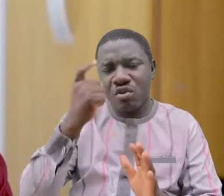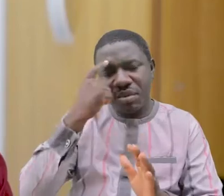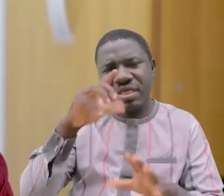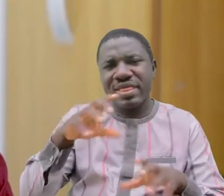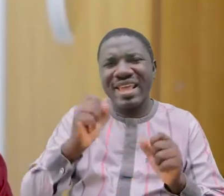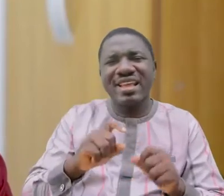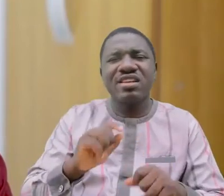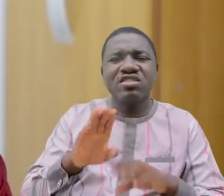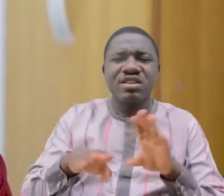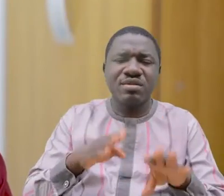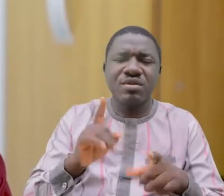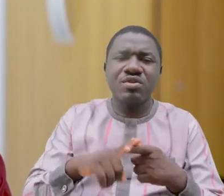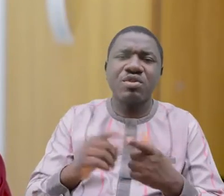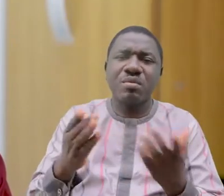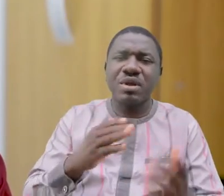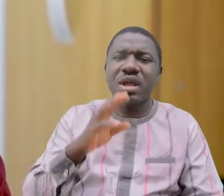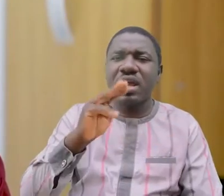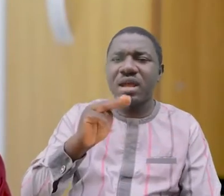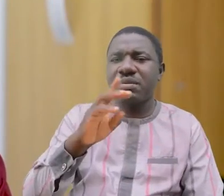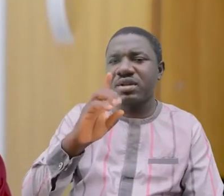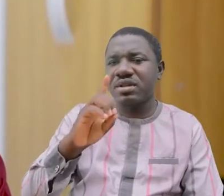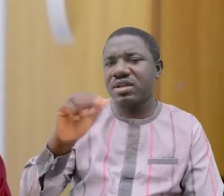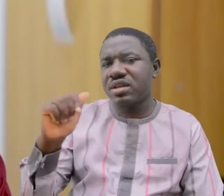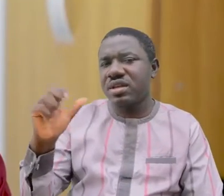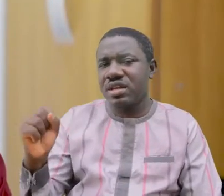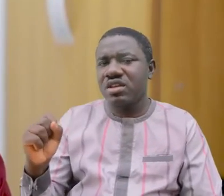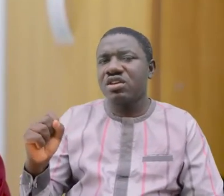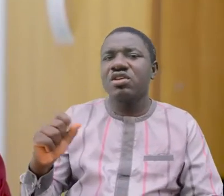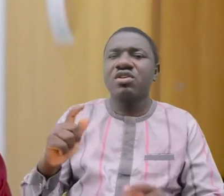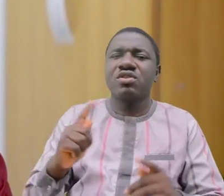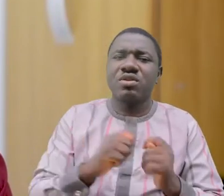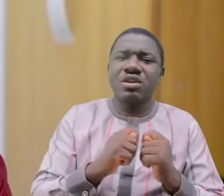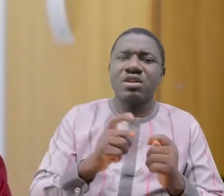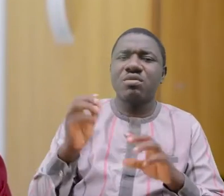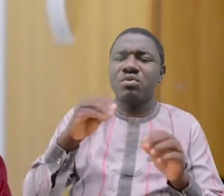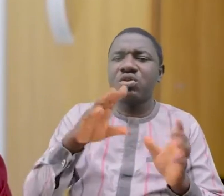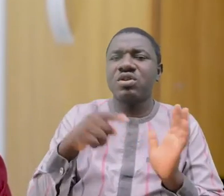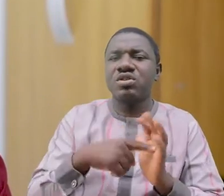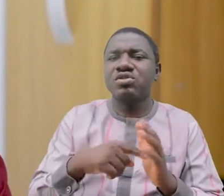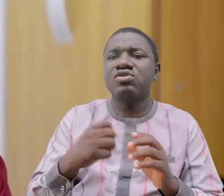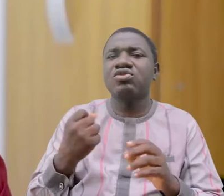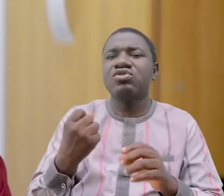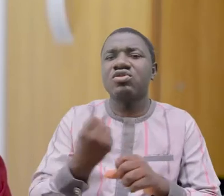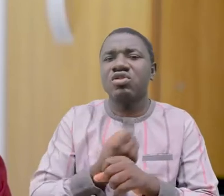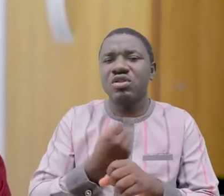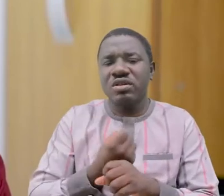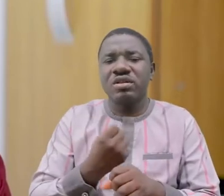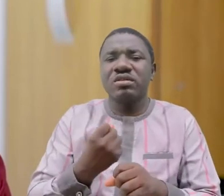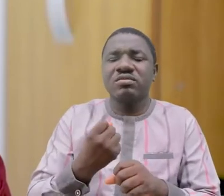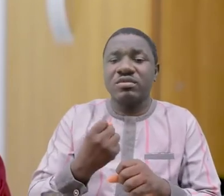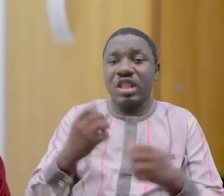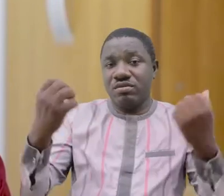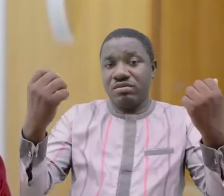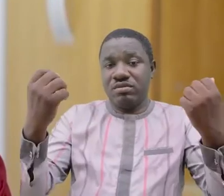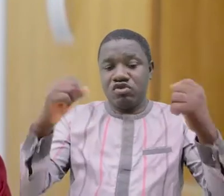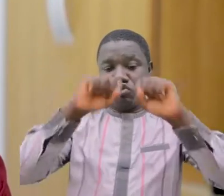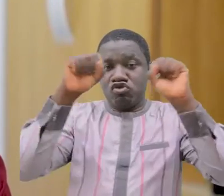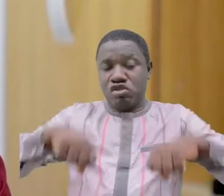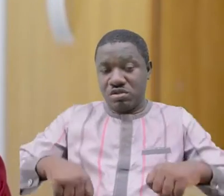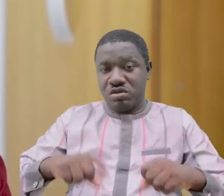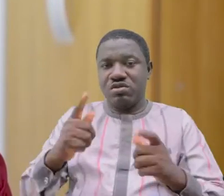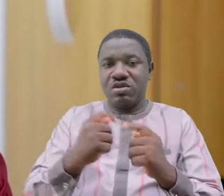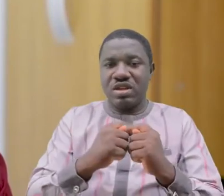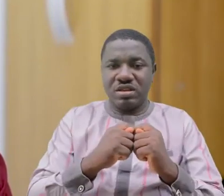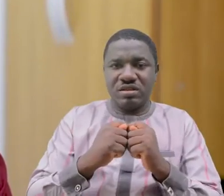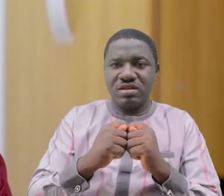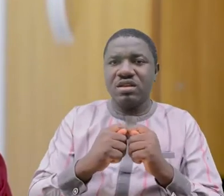for what they've done, at least taking a step to even bring MDAs together, to put the structure in place, to start